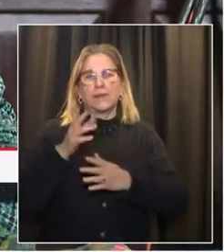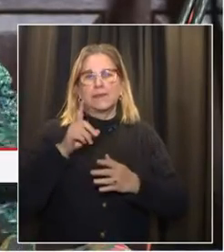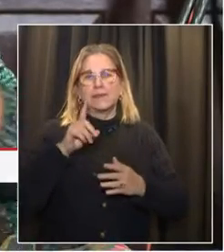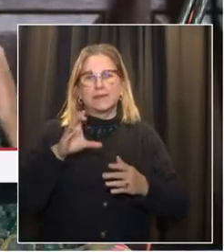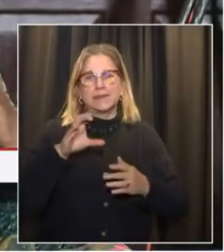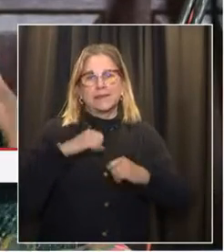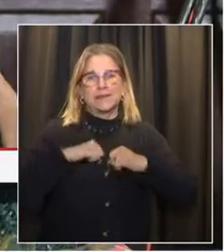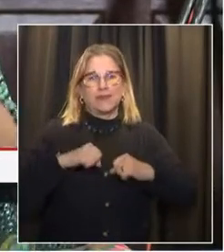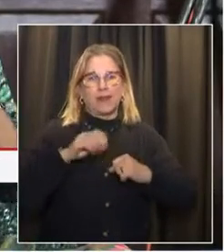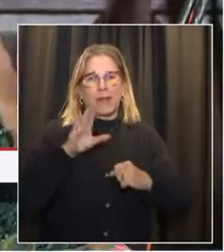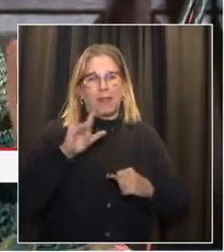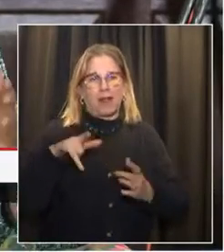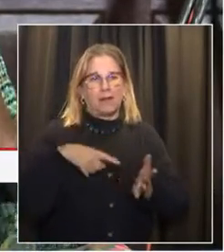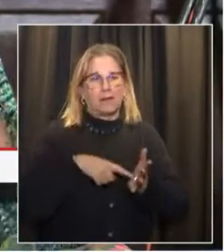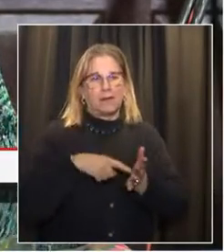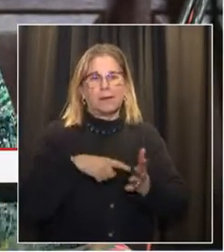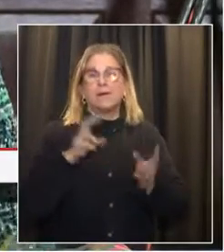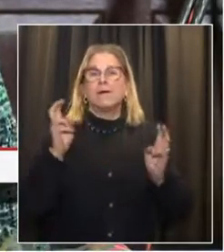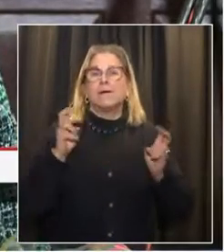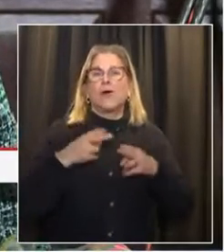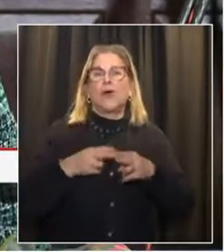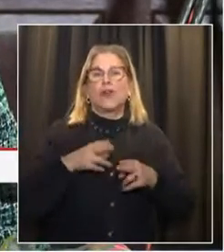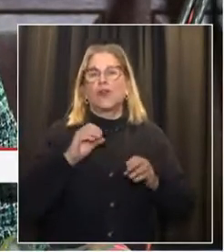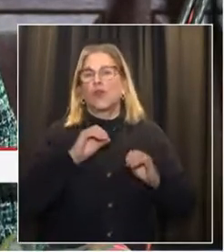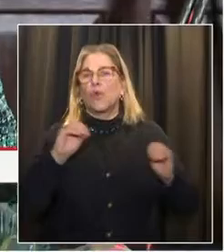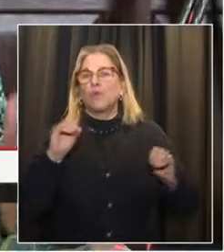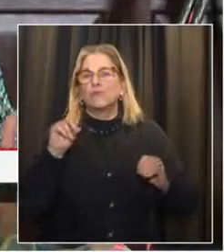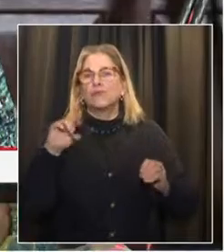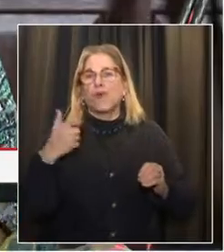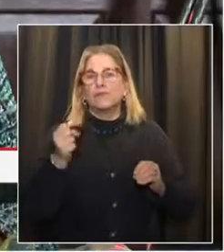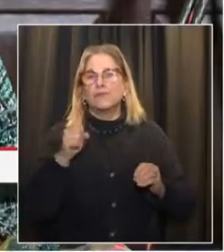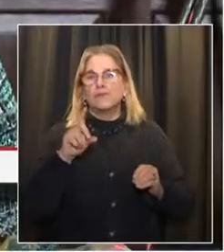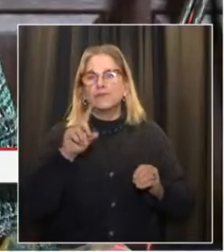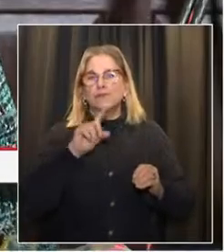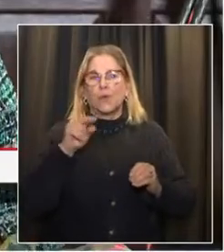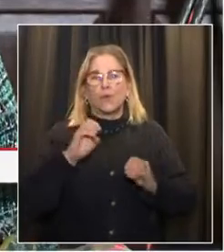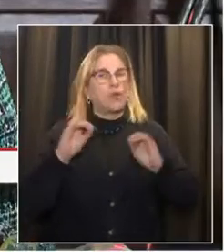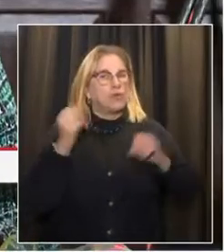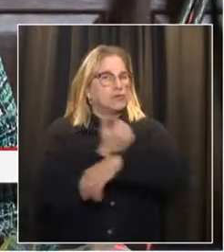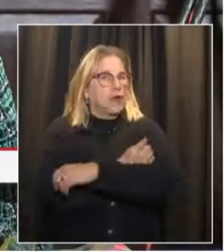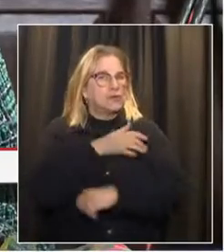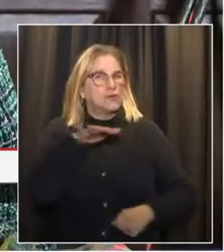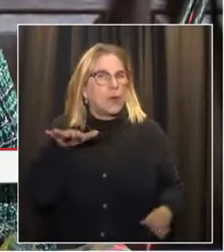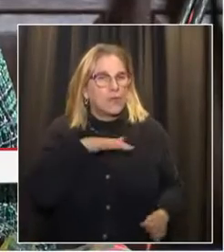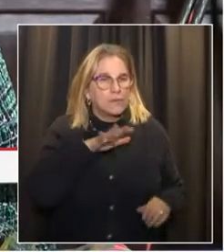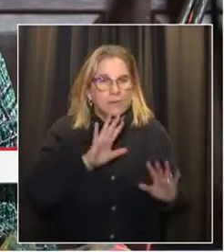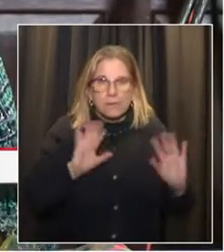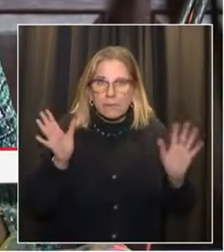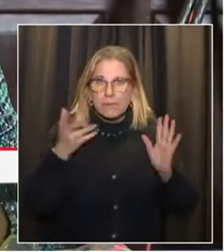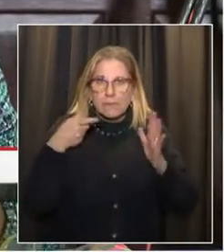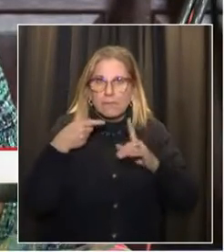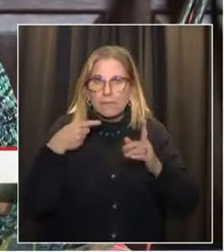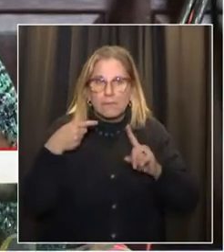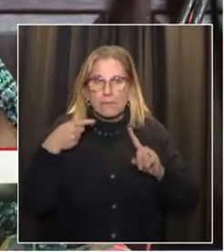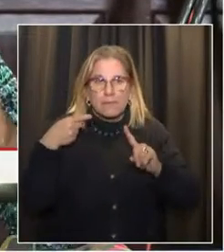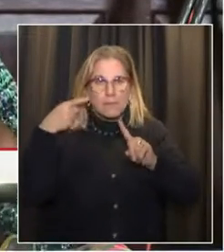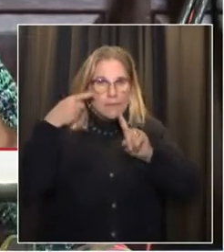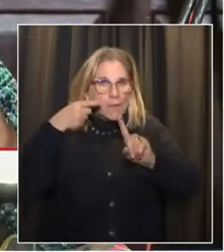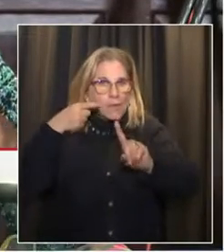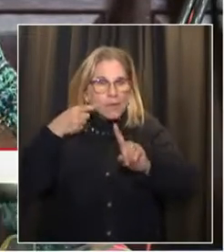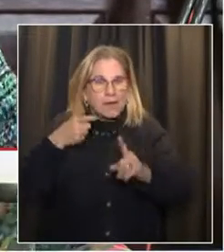is drug use on a street or in Chinatown, like, what do you want the police to do? You want them to walk up and